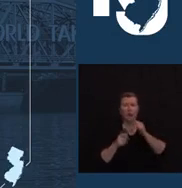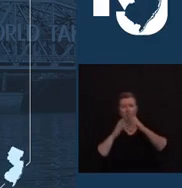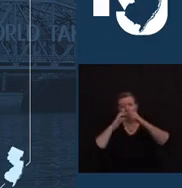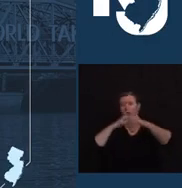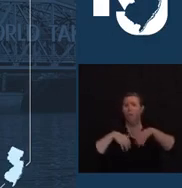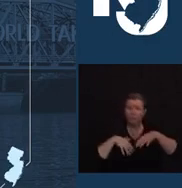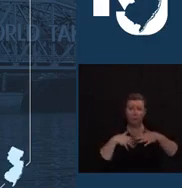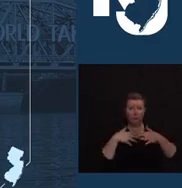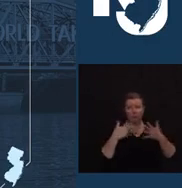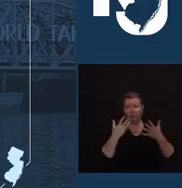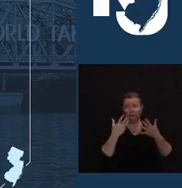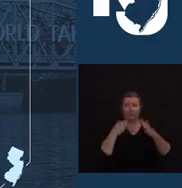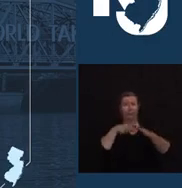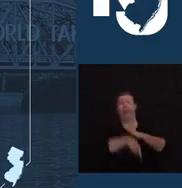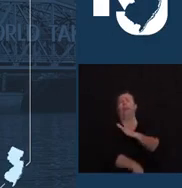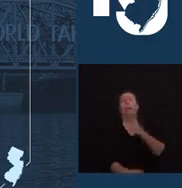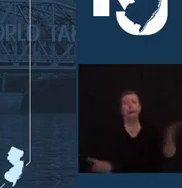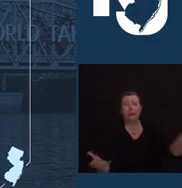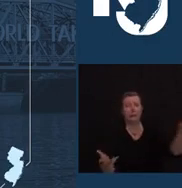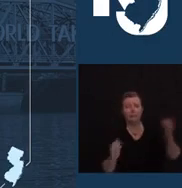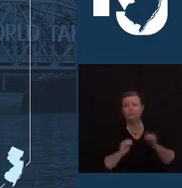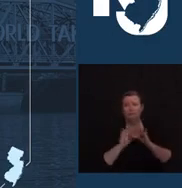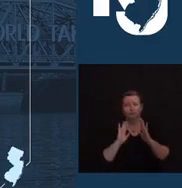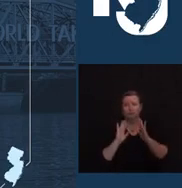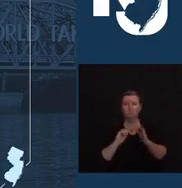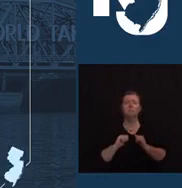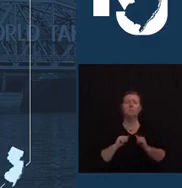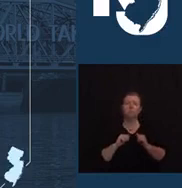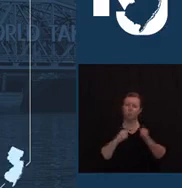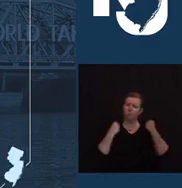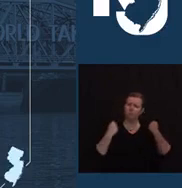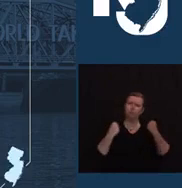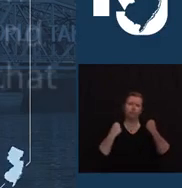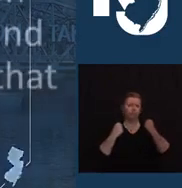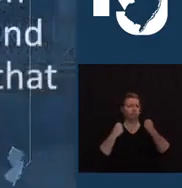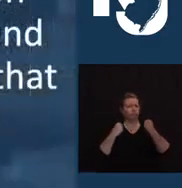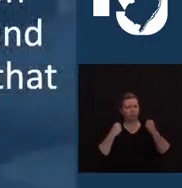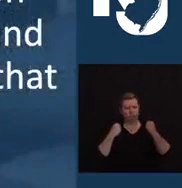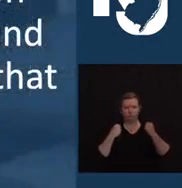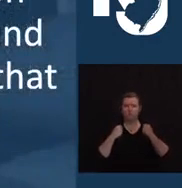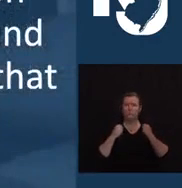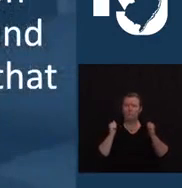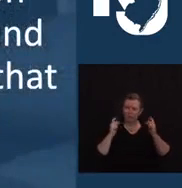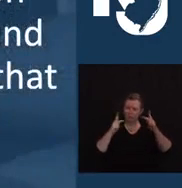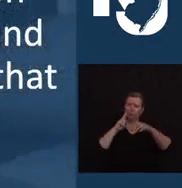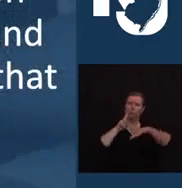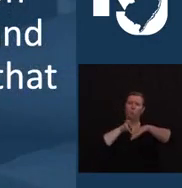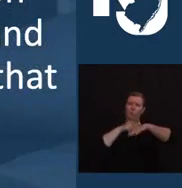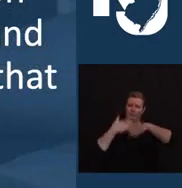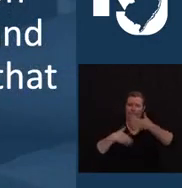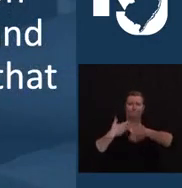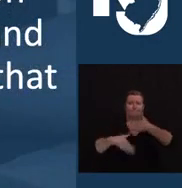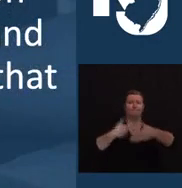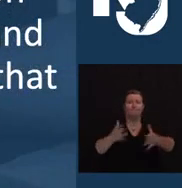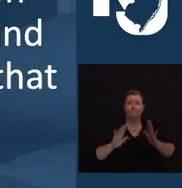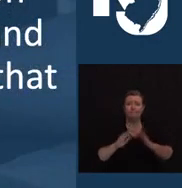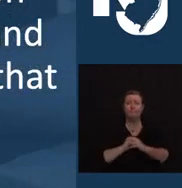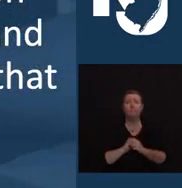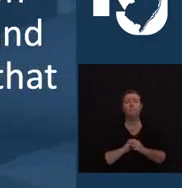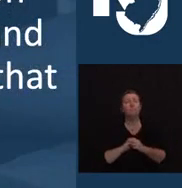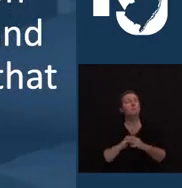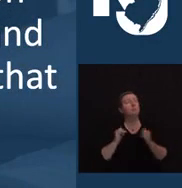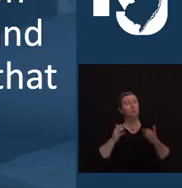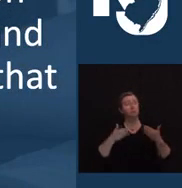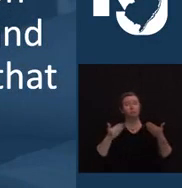today we have, thank God, at long last, a strong recovery underway. Next up, as the majority of our